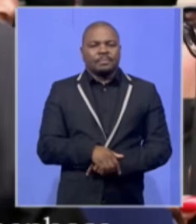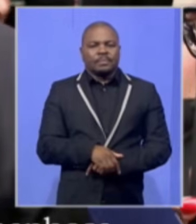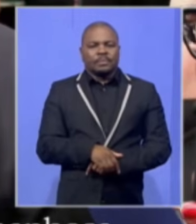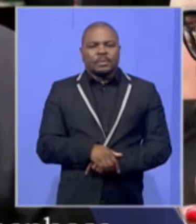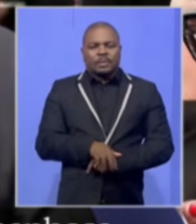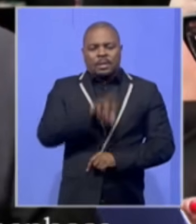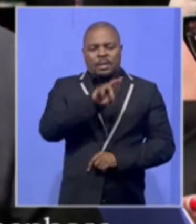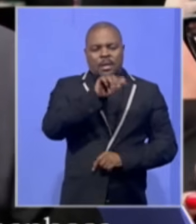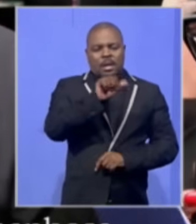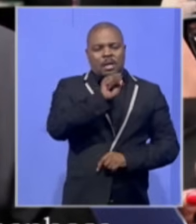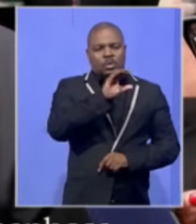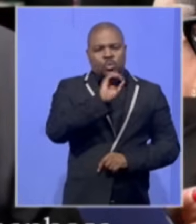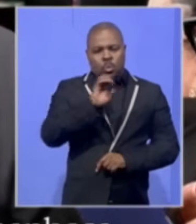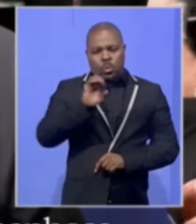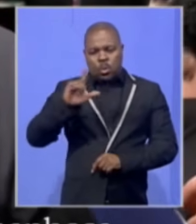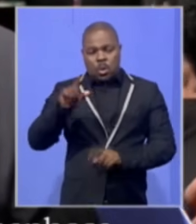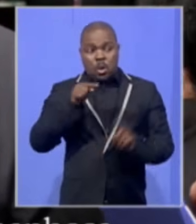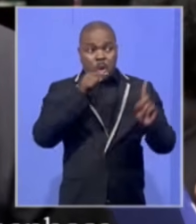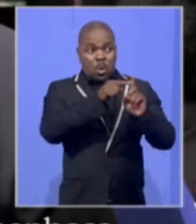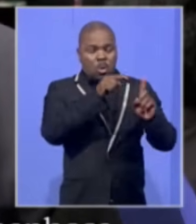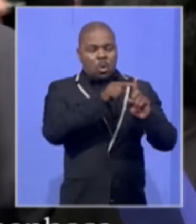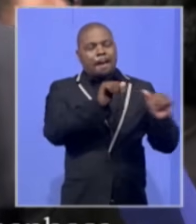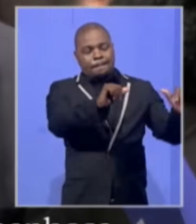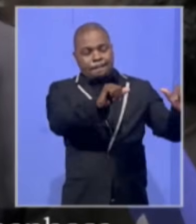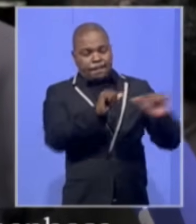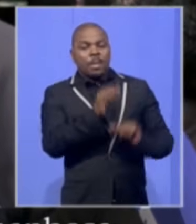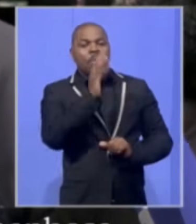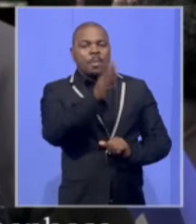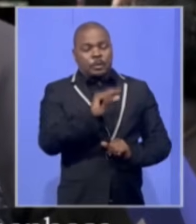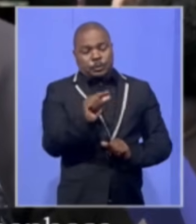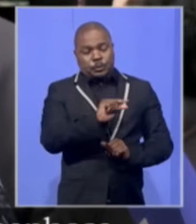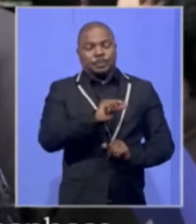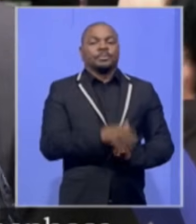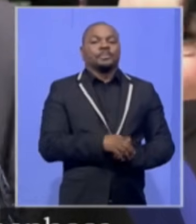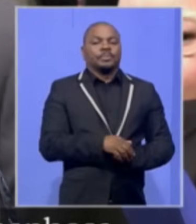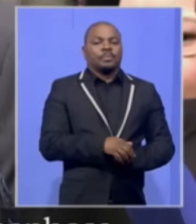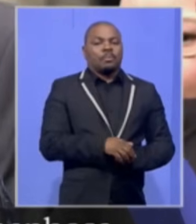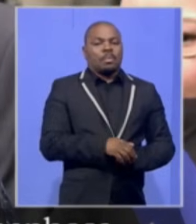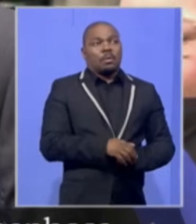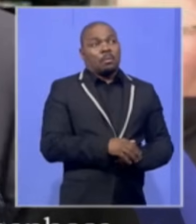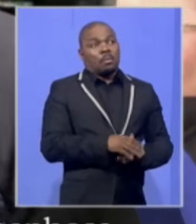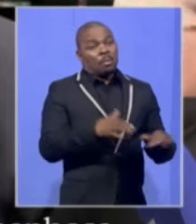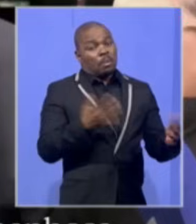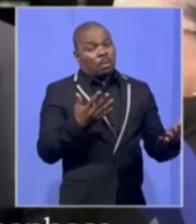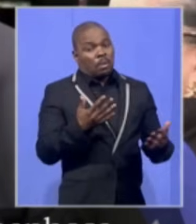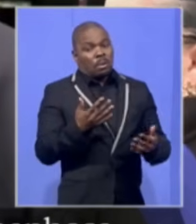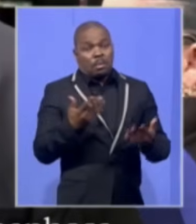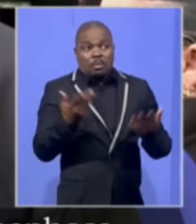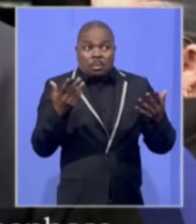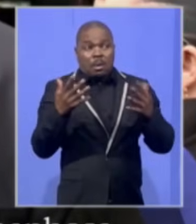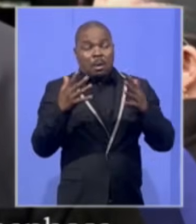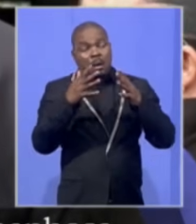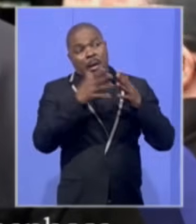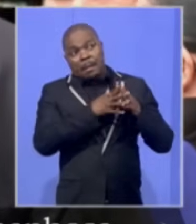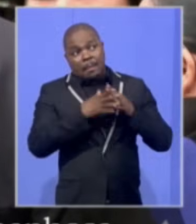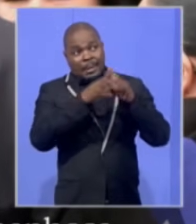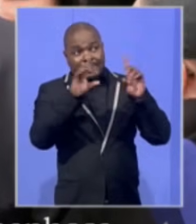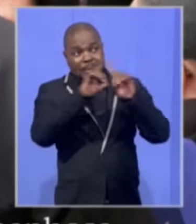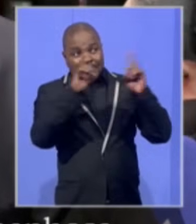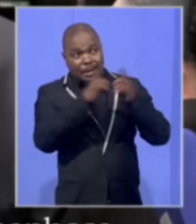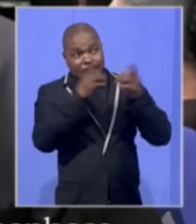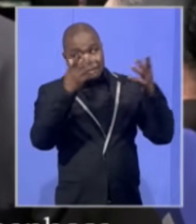Ibrahim Rasool will be coming back soon as the U.S. State Department has